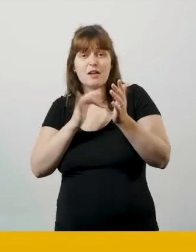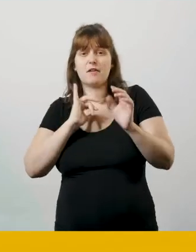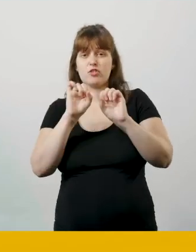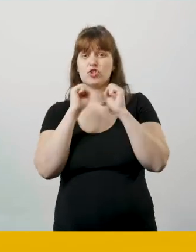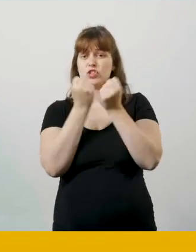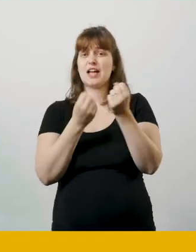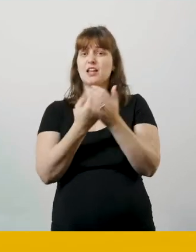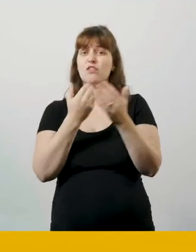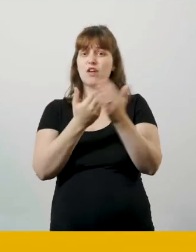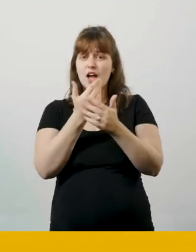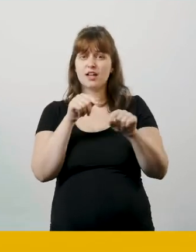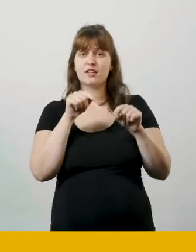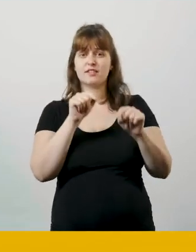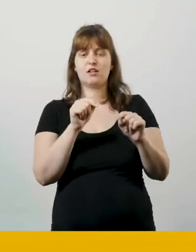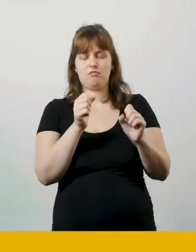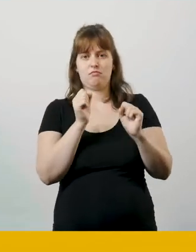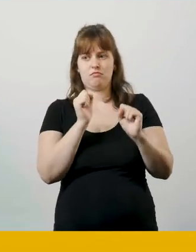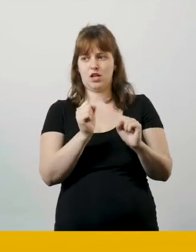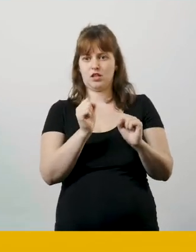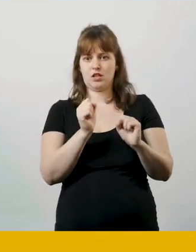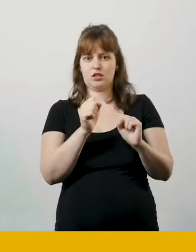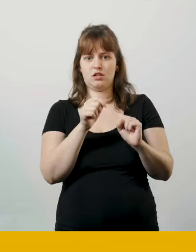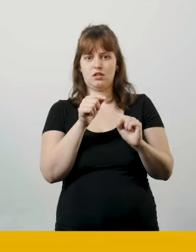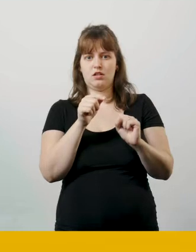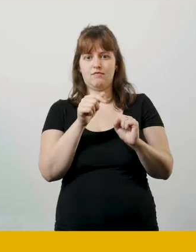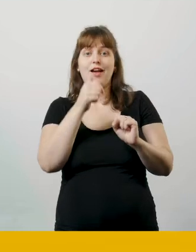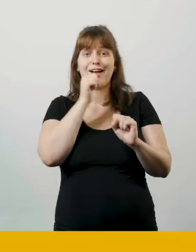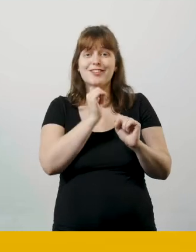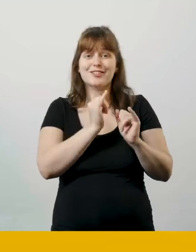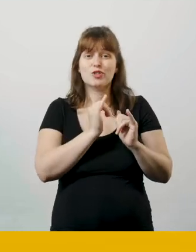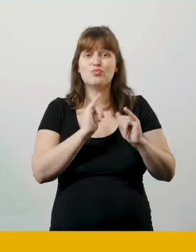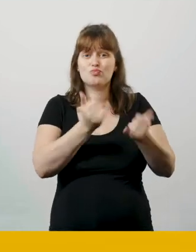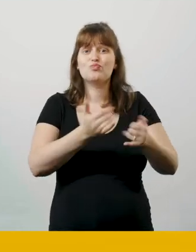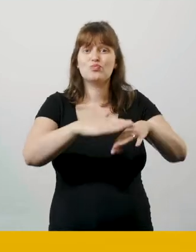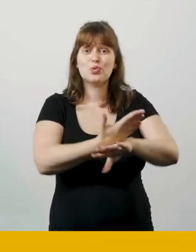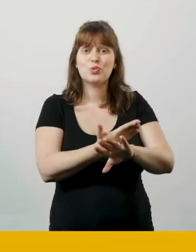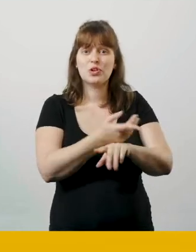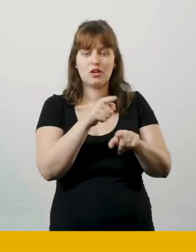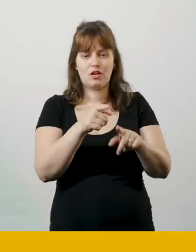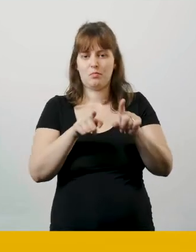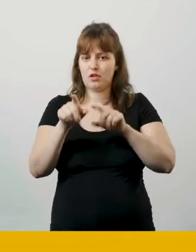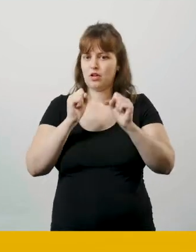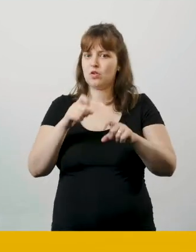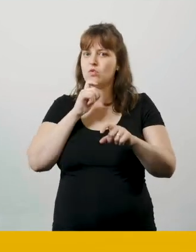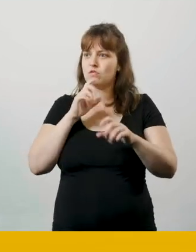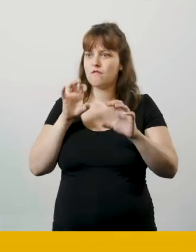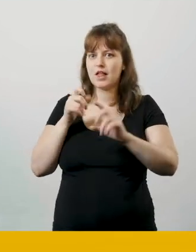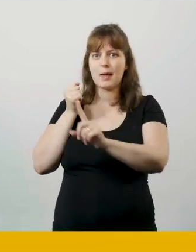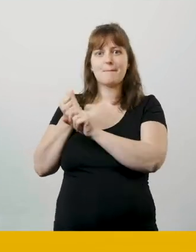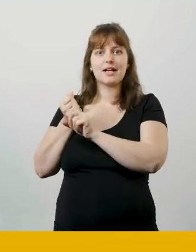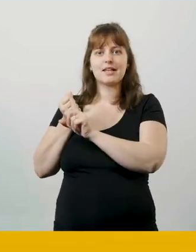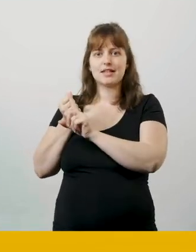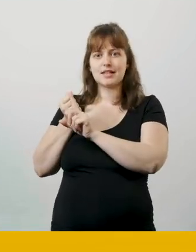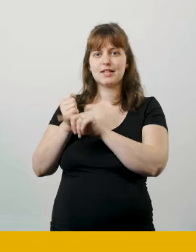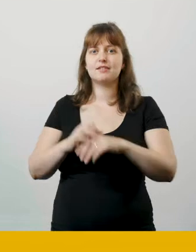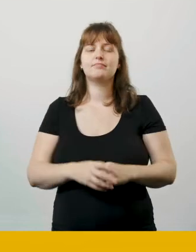social innovation to be, when implemented, so much impactful. So to make